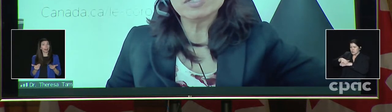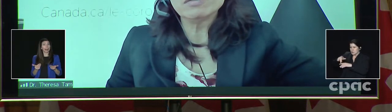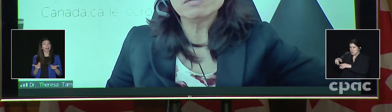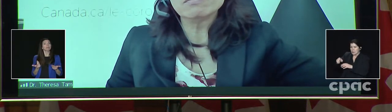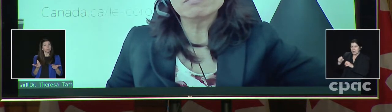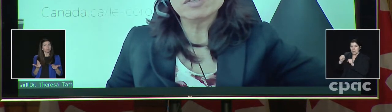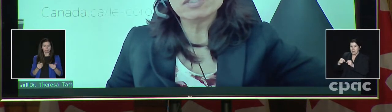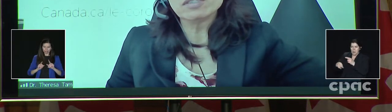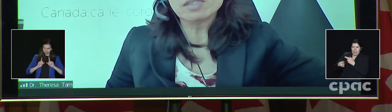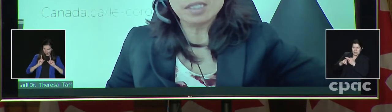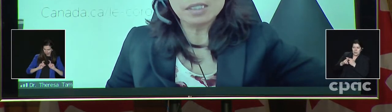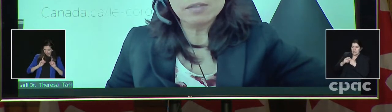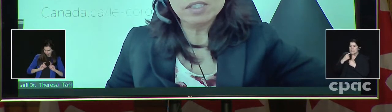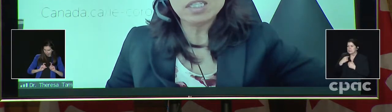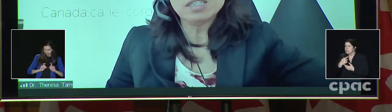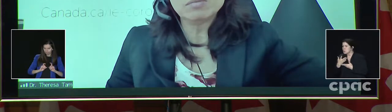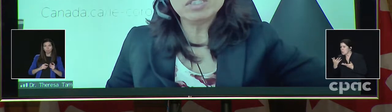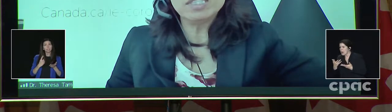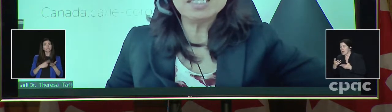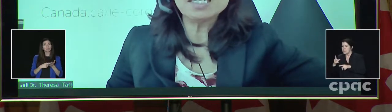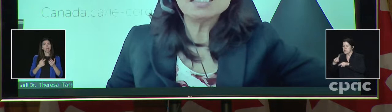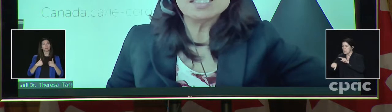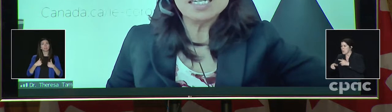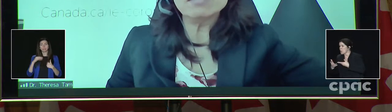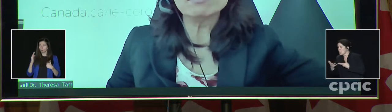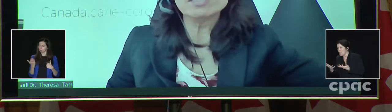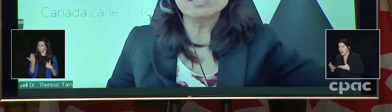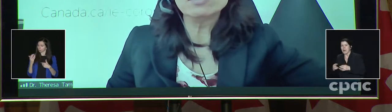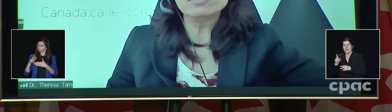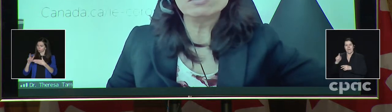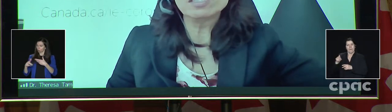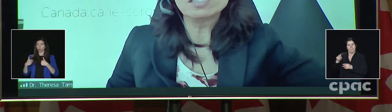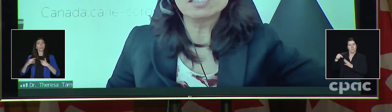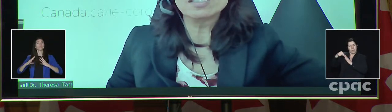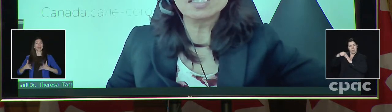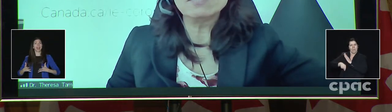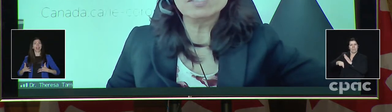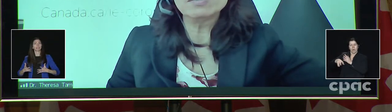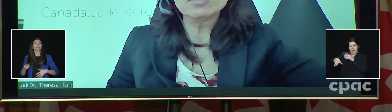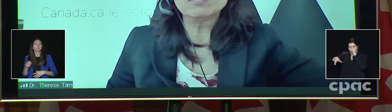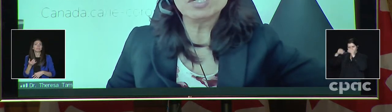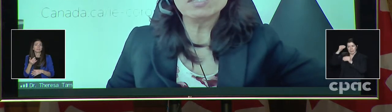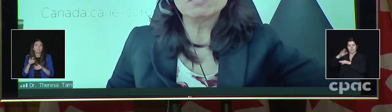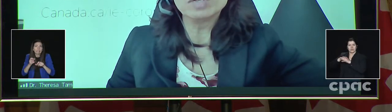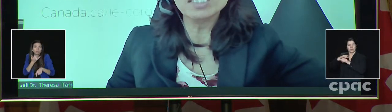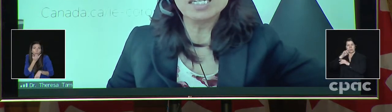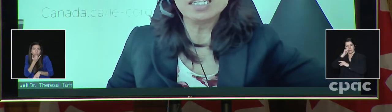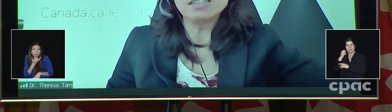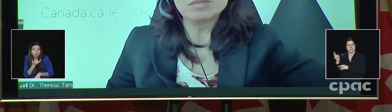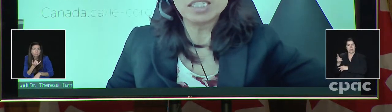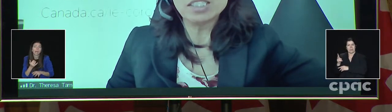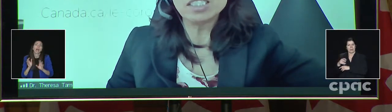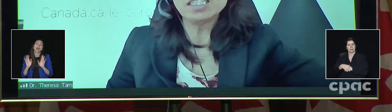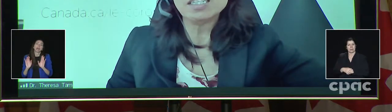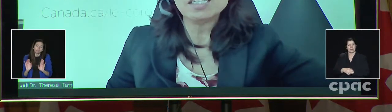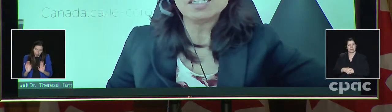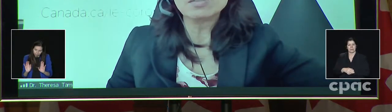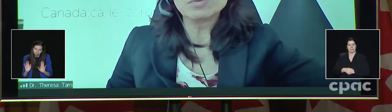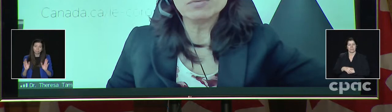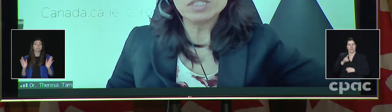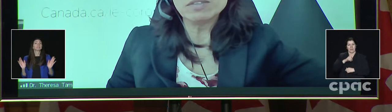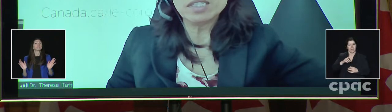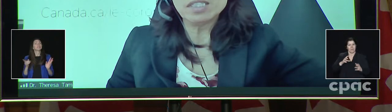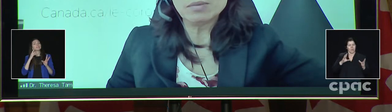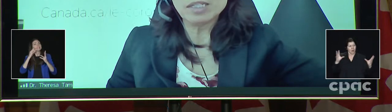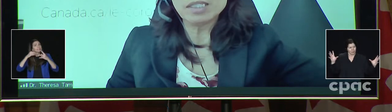false negatives, but you take that into account. As I said, if it's just part of one layer of protection, that's